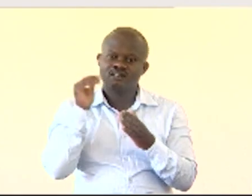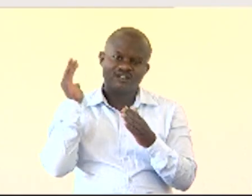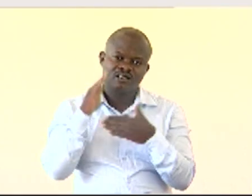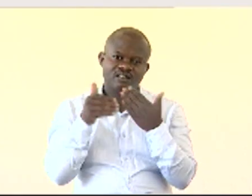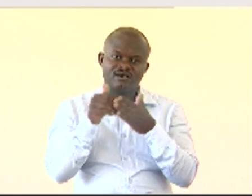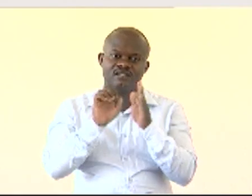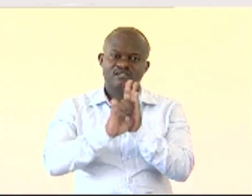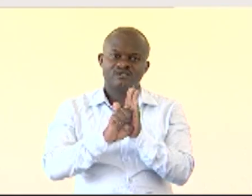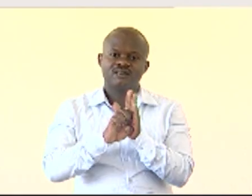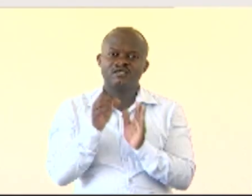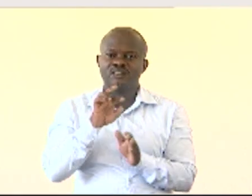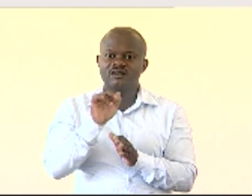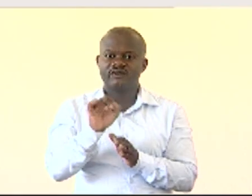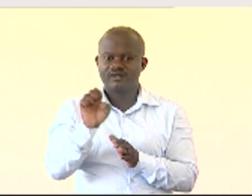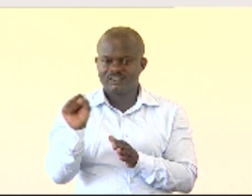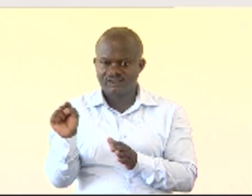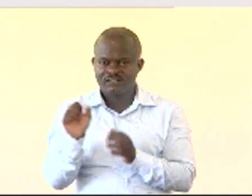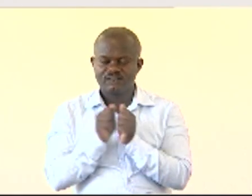an example like fleas.